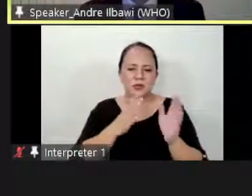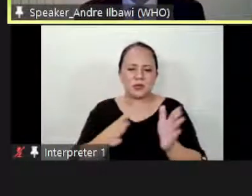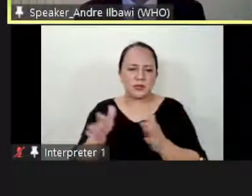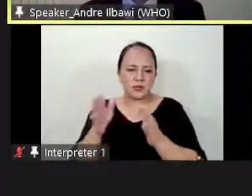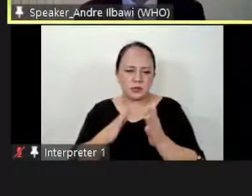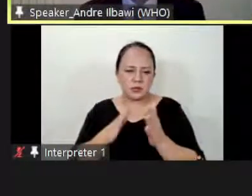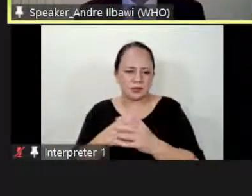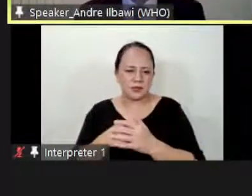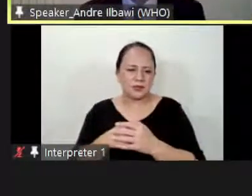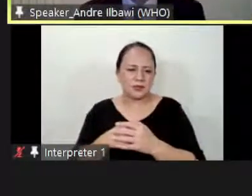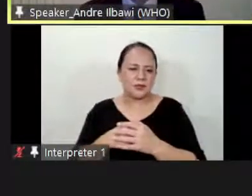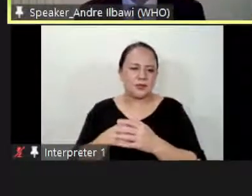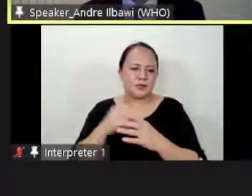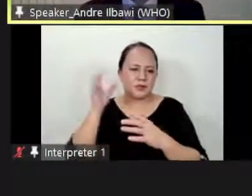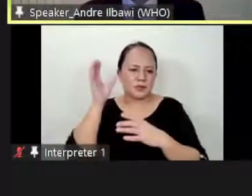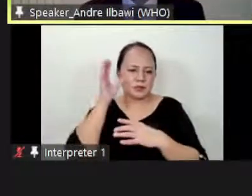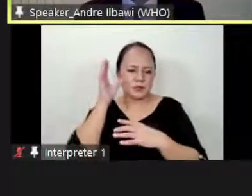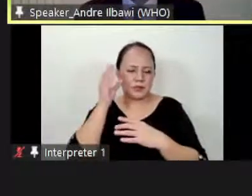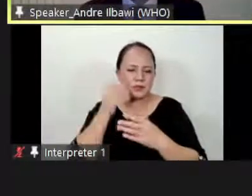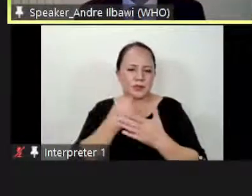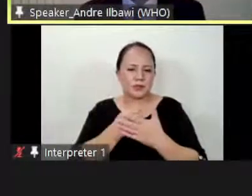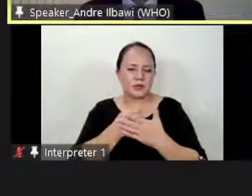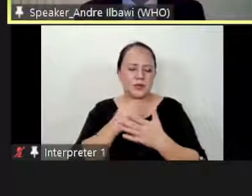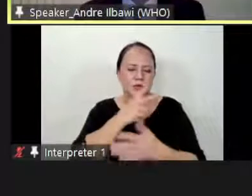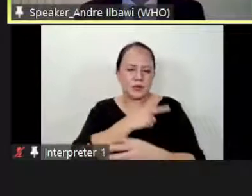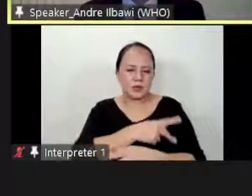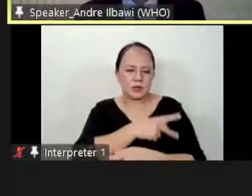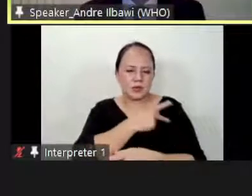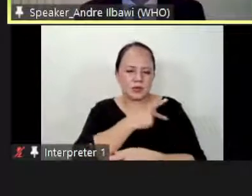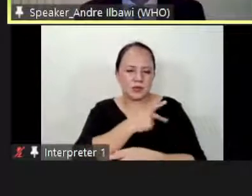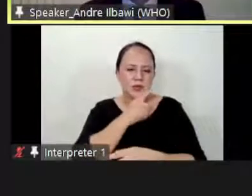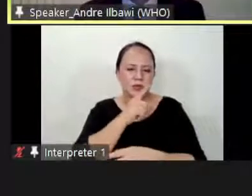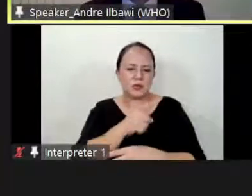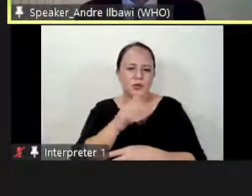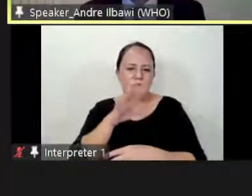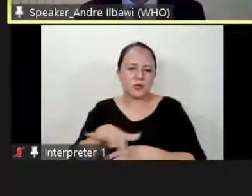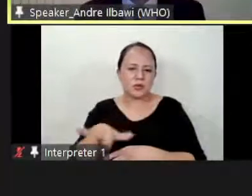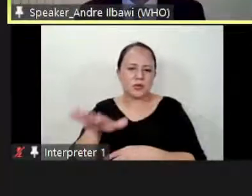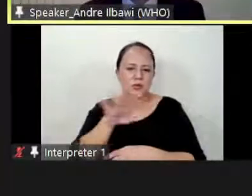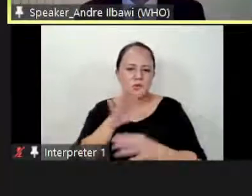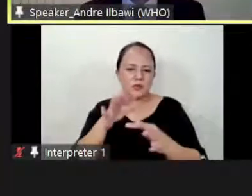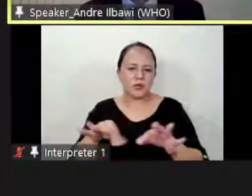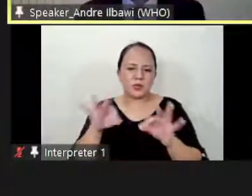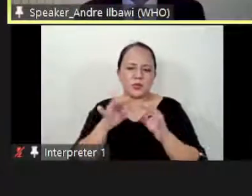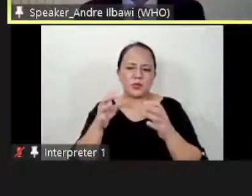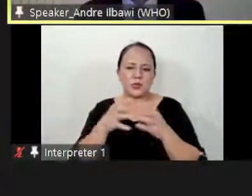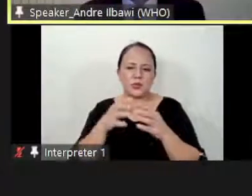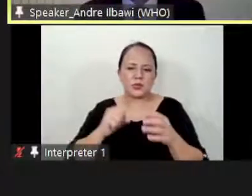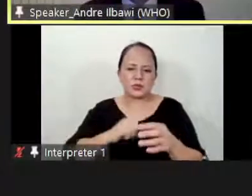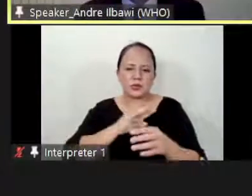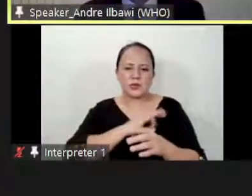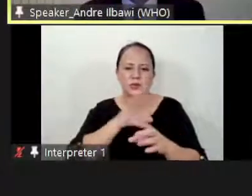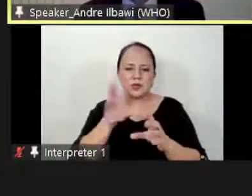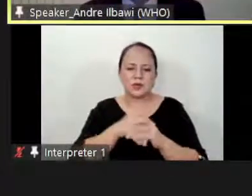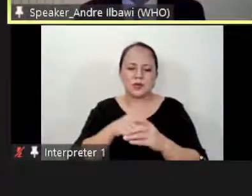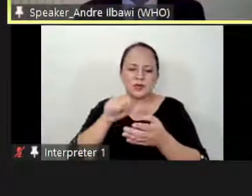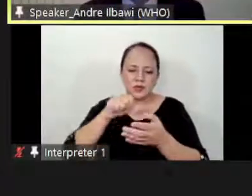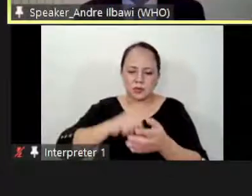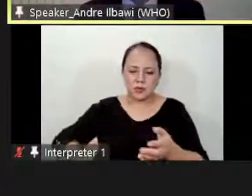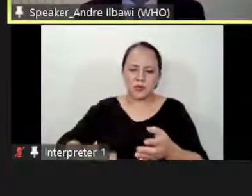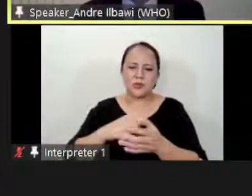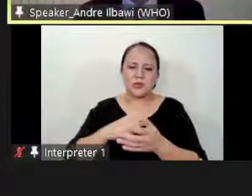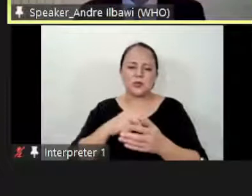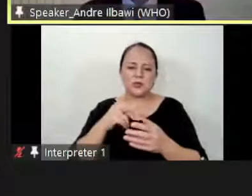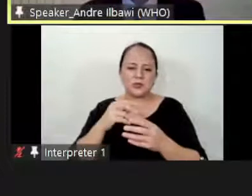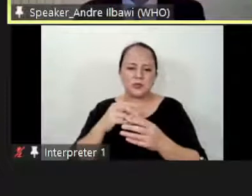policies related to cancer competencies or occupations. And this is true for all necessary workforce, including cancer surgery, cancer